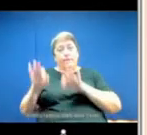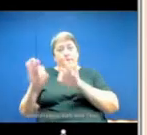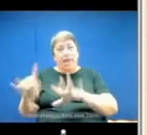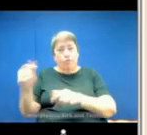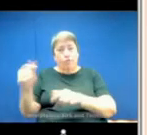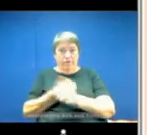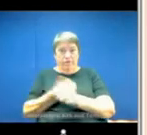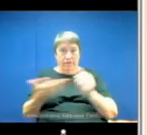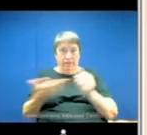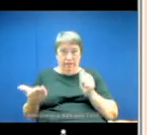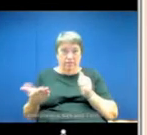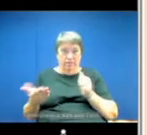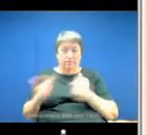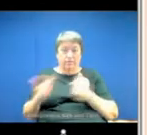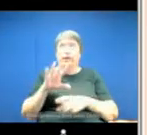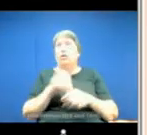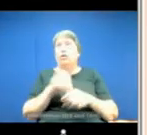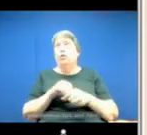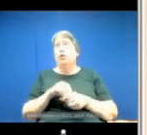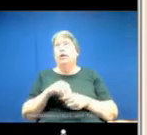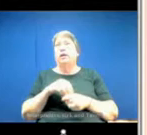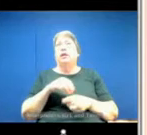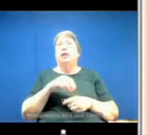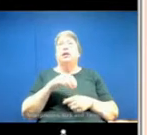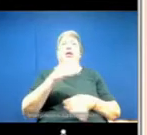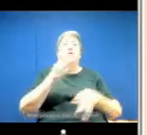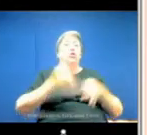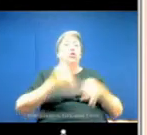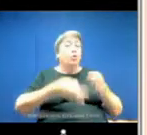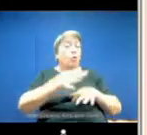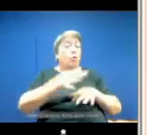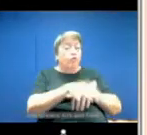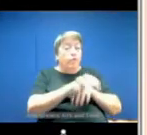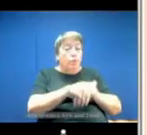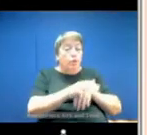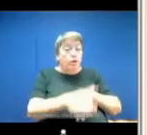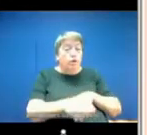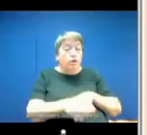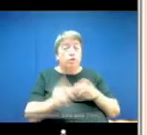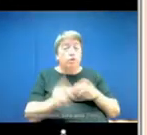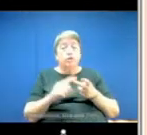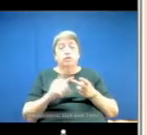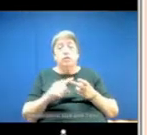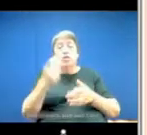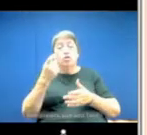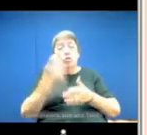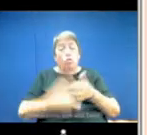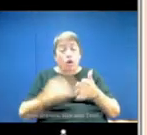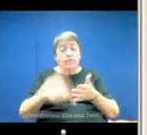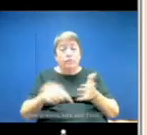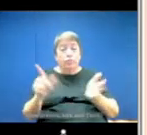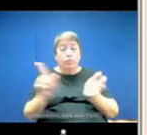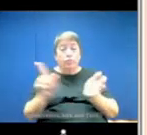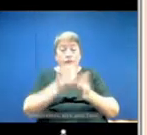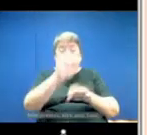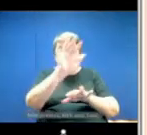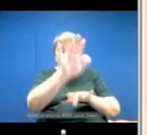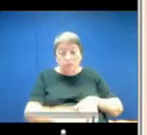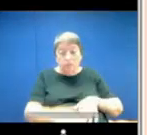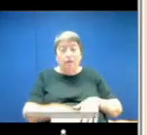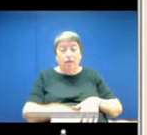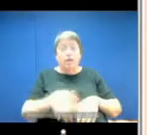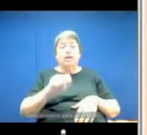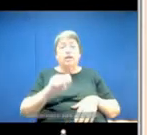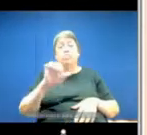costs include court reporters' fees. They include the cost of creating the transcript, a videographer,